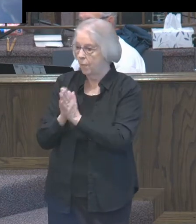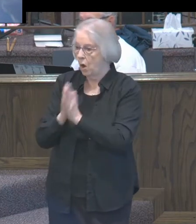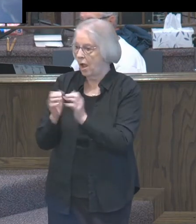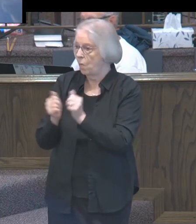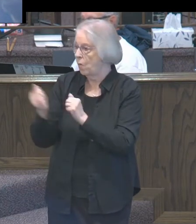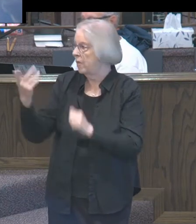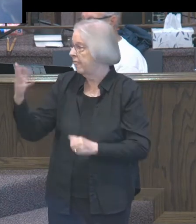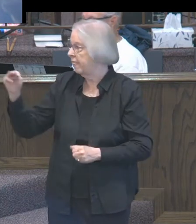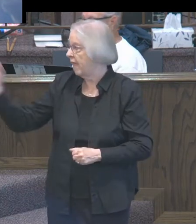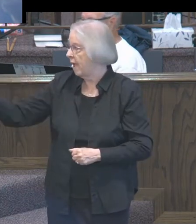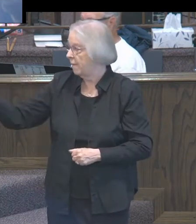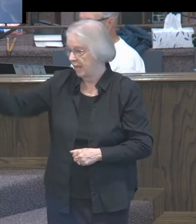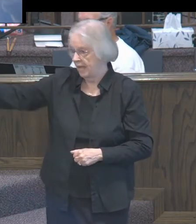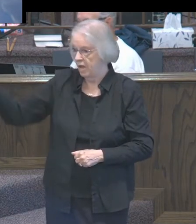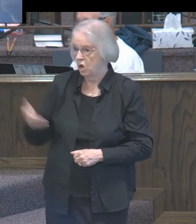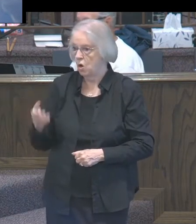morning for them